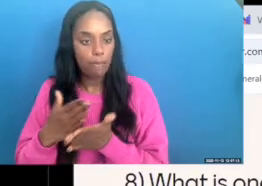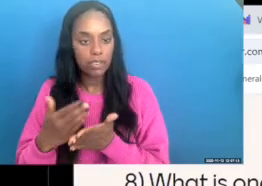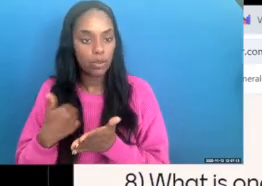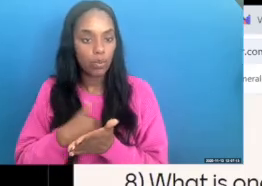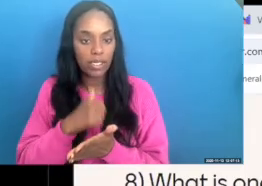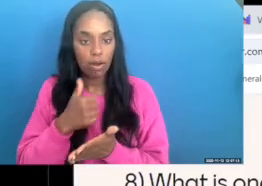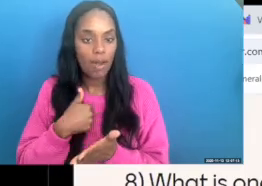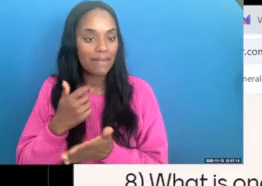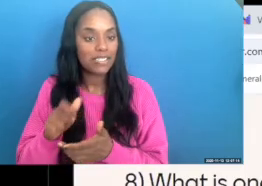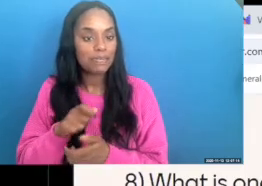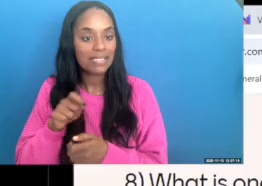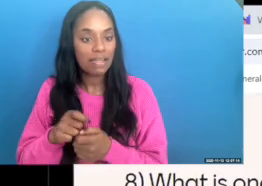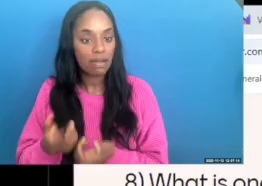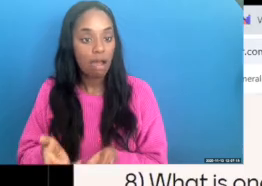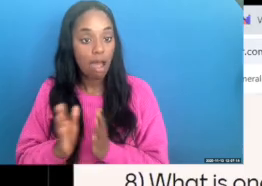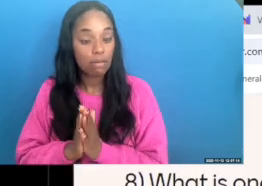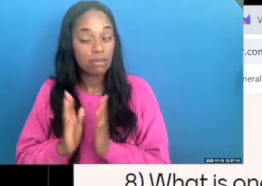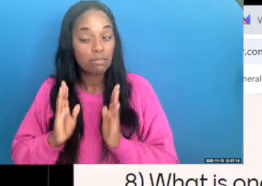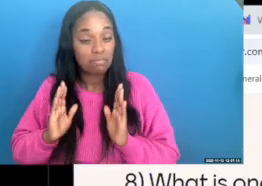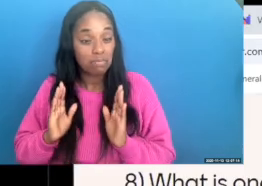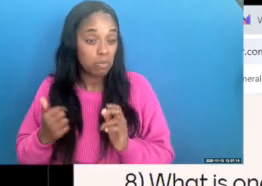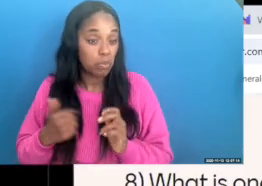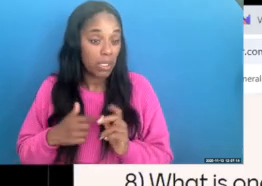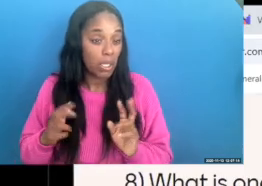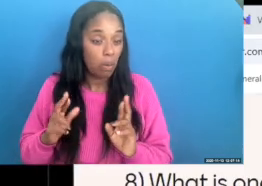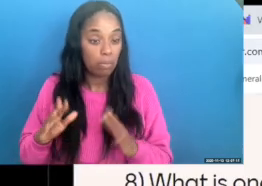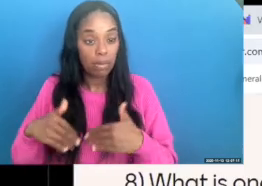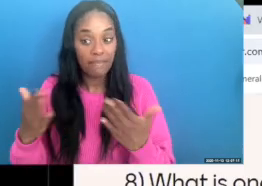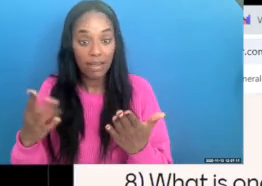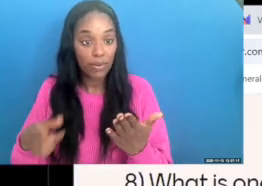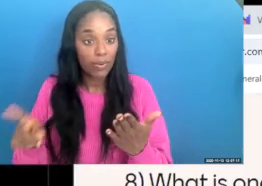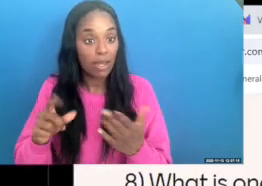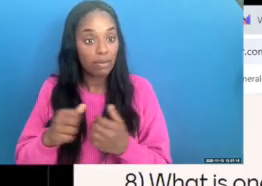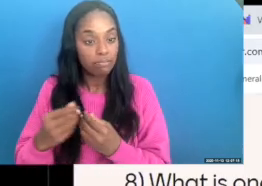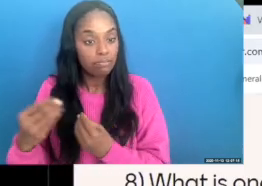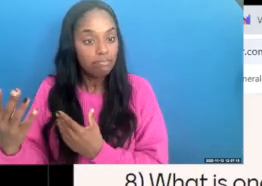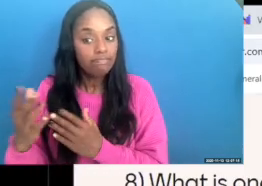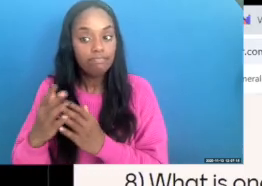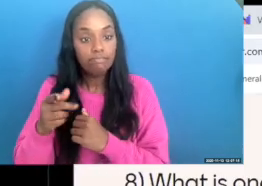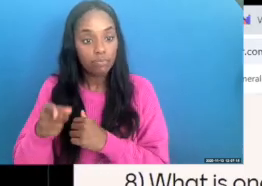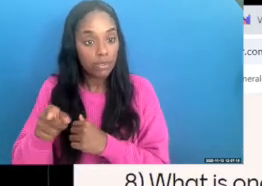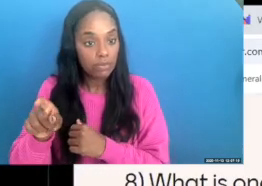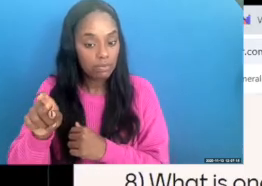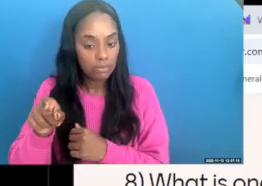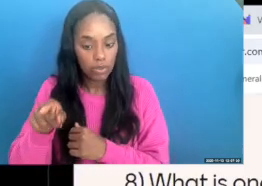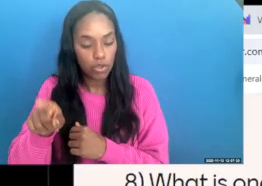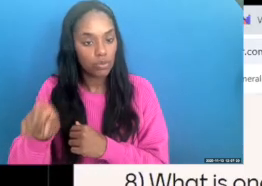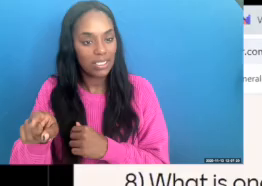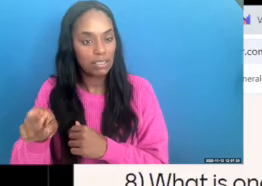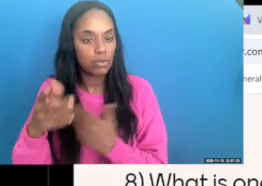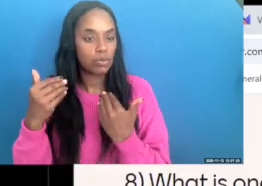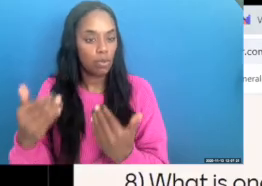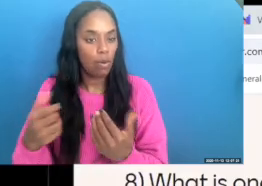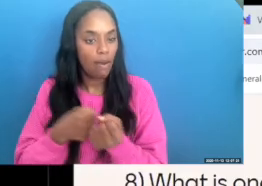from, past history and so forth. But the administration will prepare the budget. We don't have any specific asks.